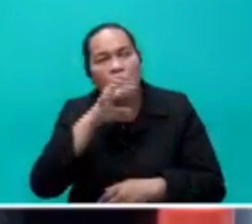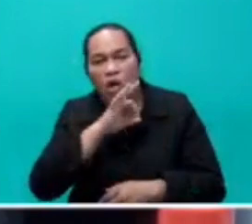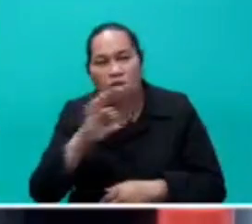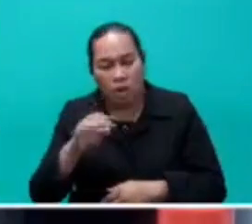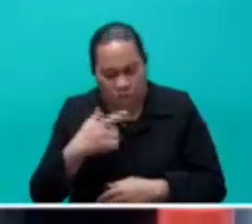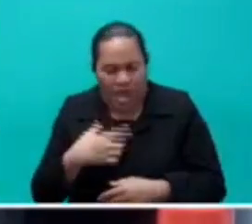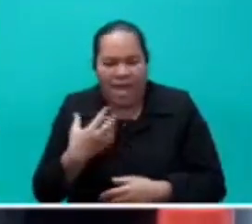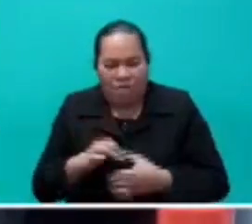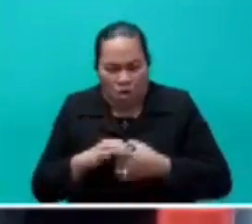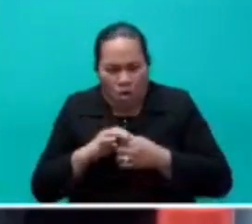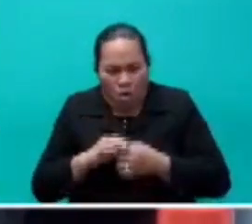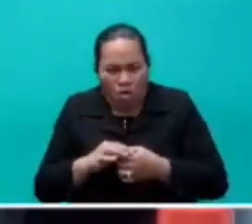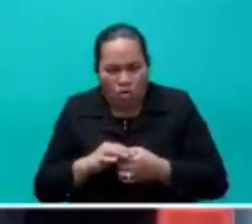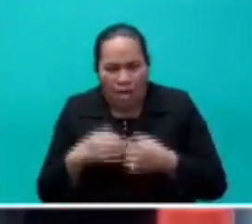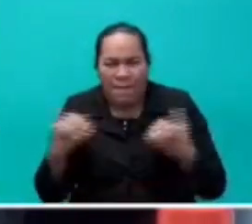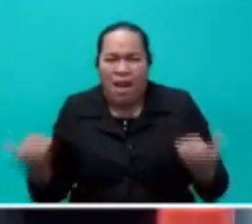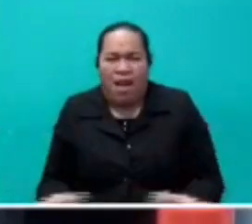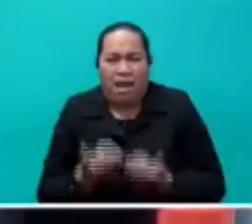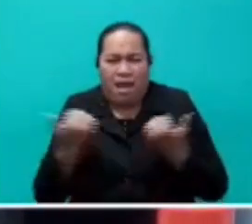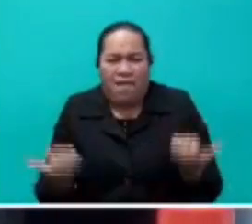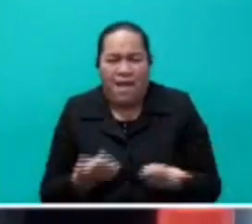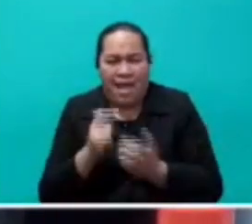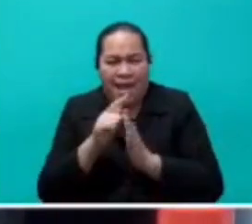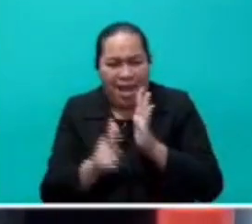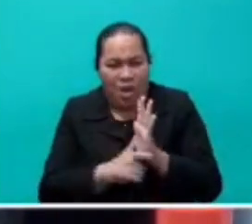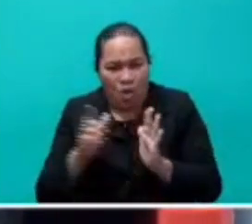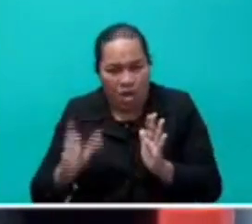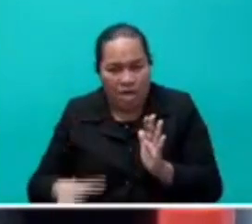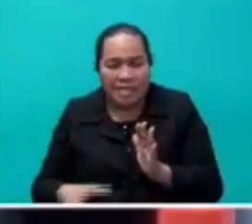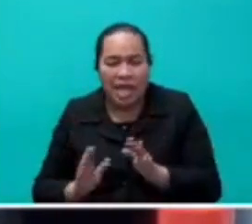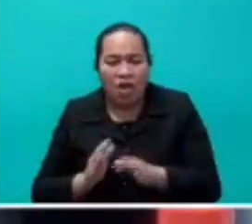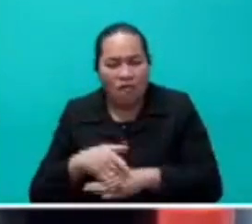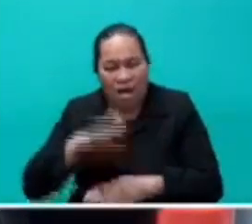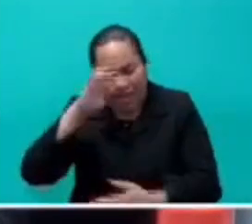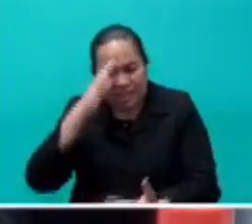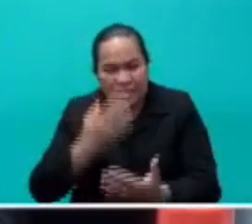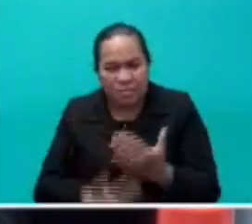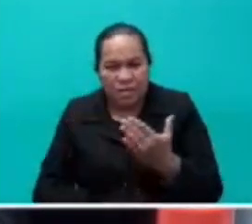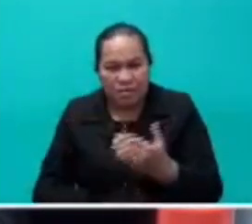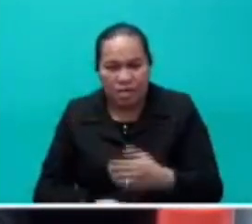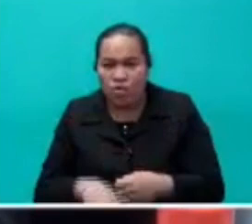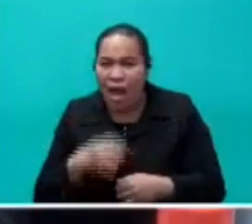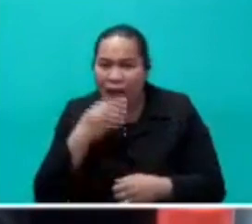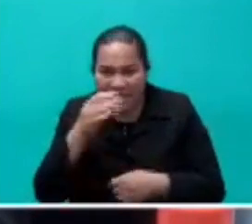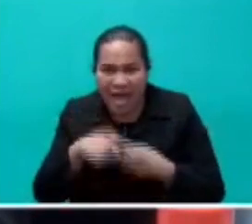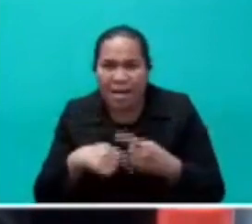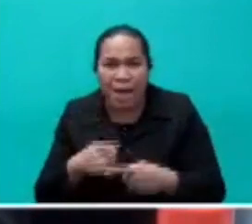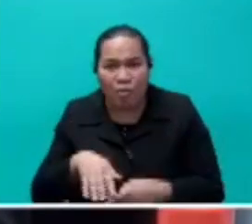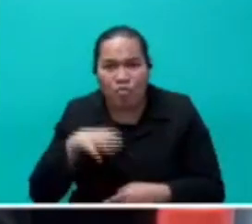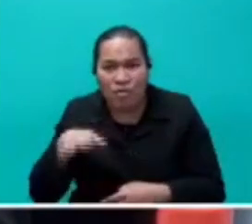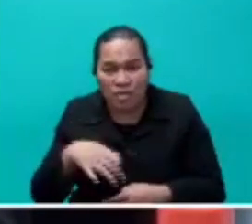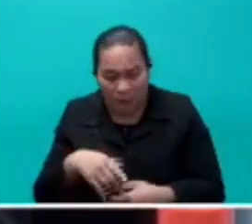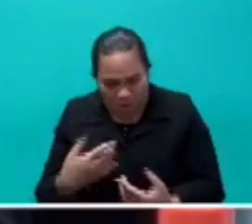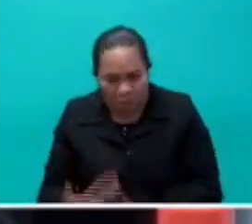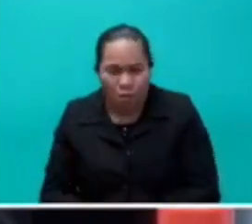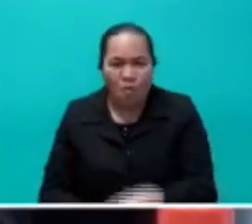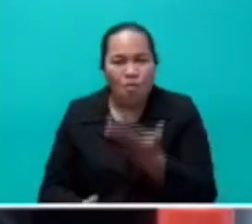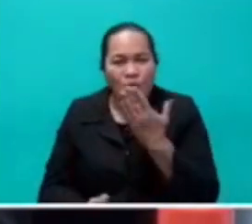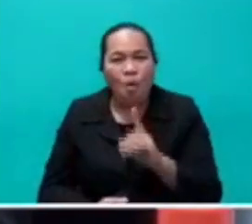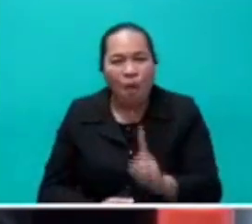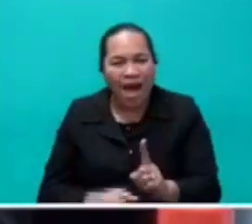very own, we have oversupply of lawyers and experienced lawyers. That is a fact. If you ask about poverty, that is one simple